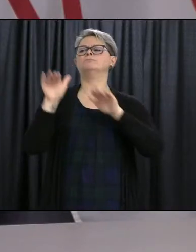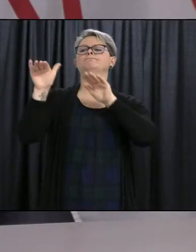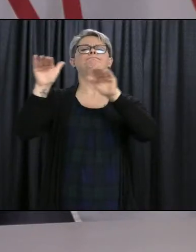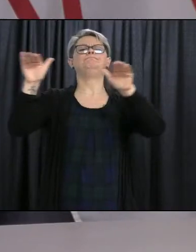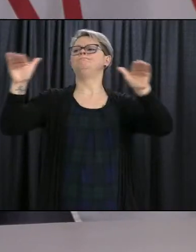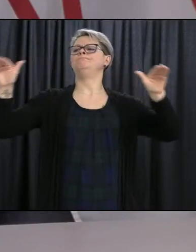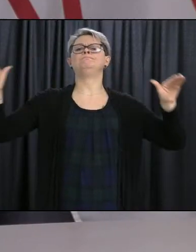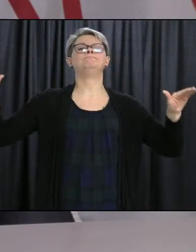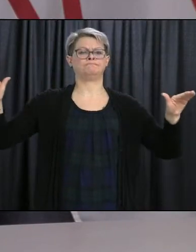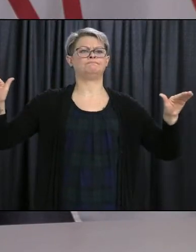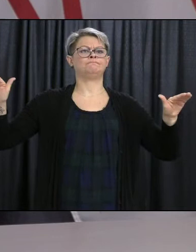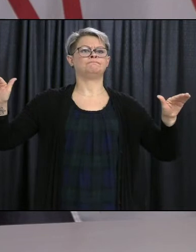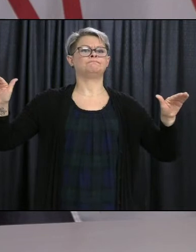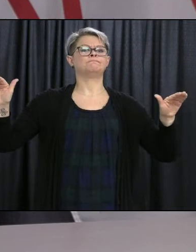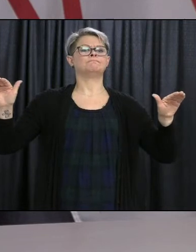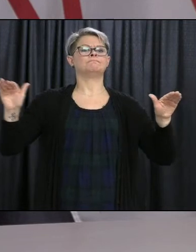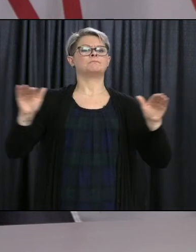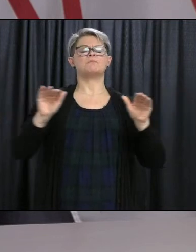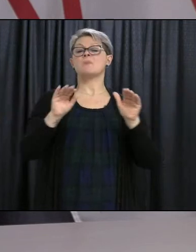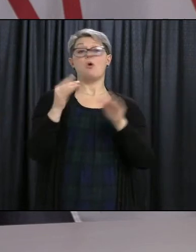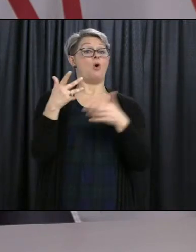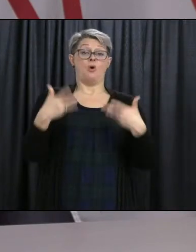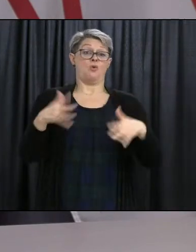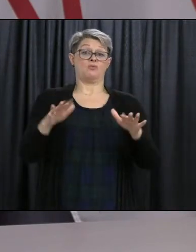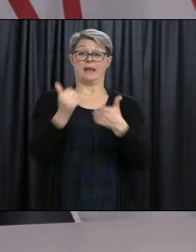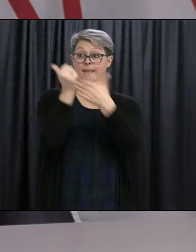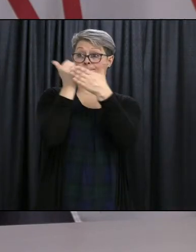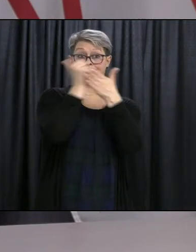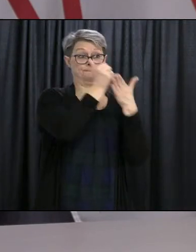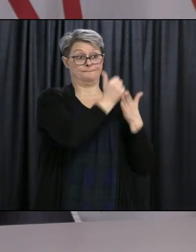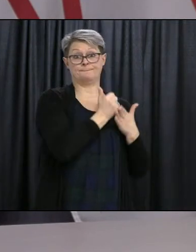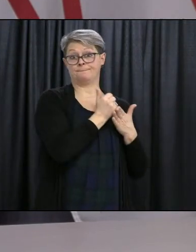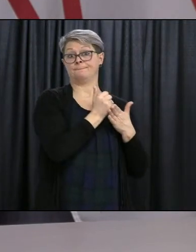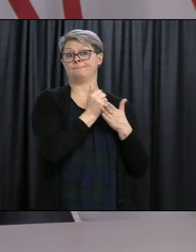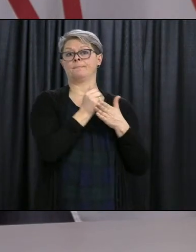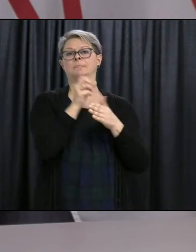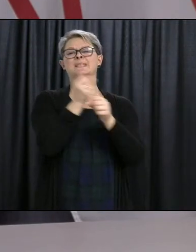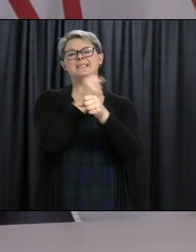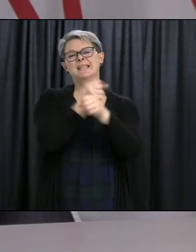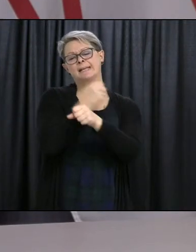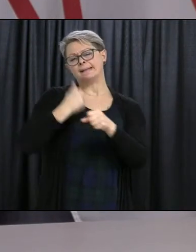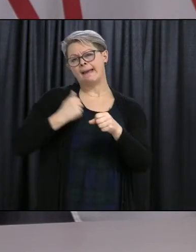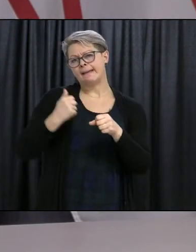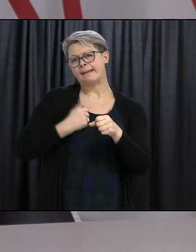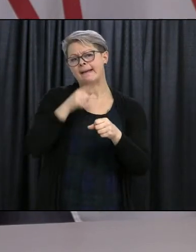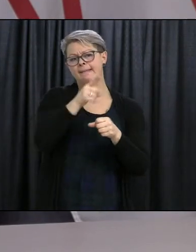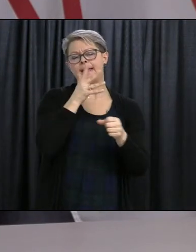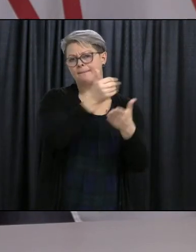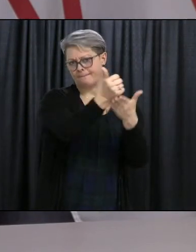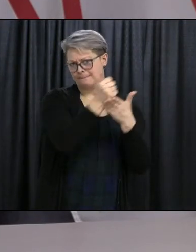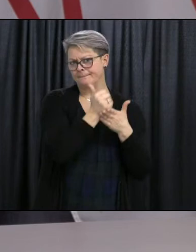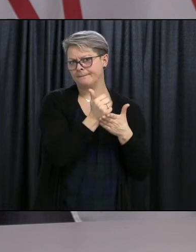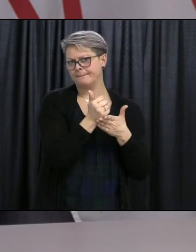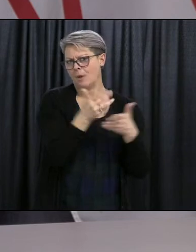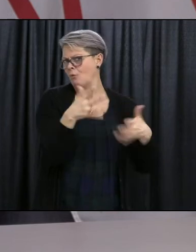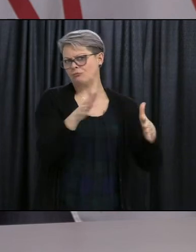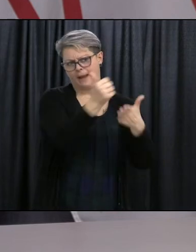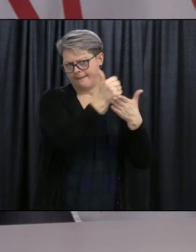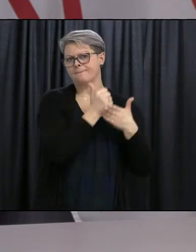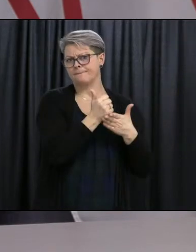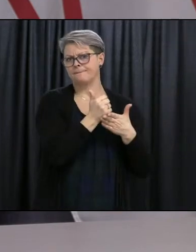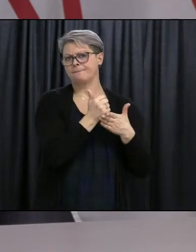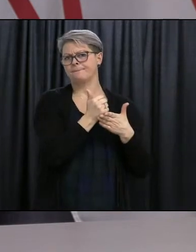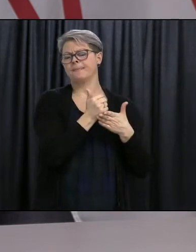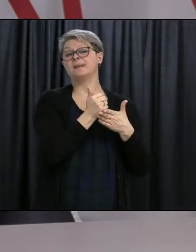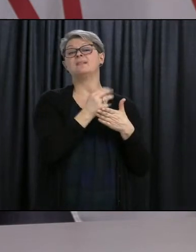of some assistance already. Some people with Stats Canada are helping out in that regard.